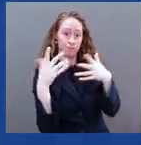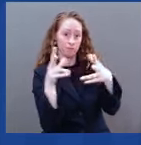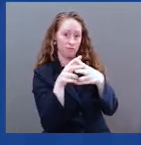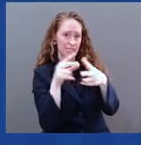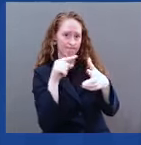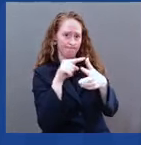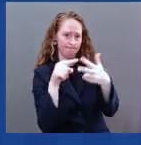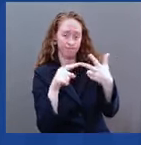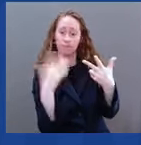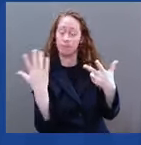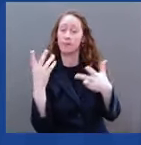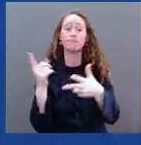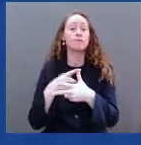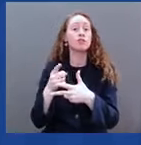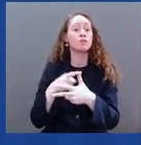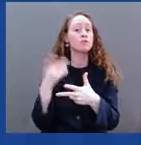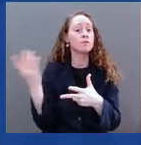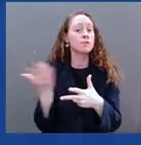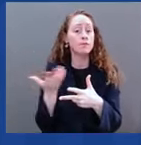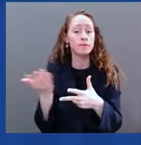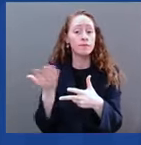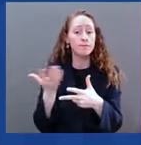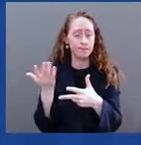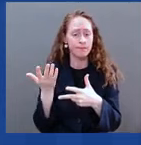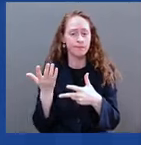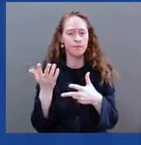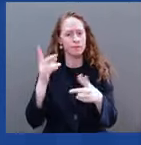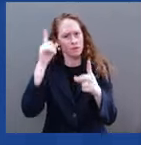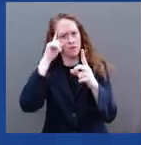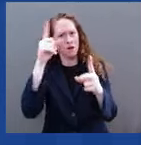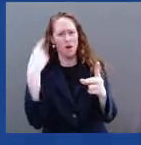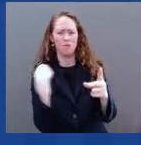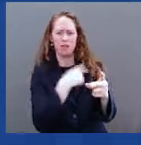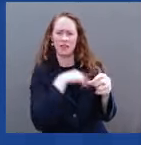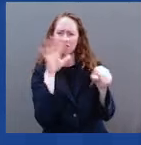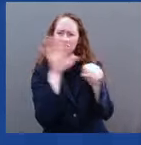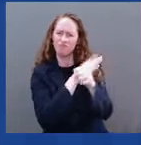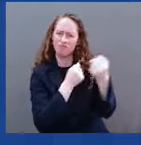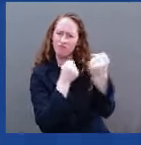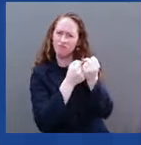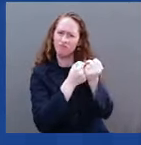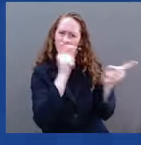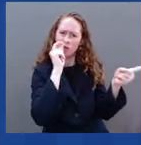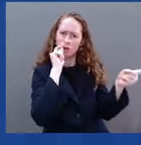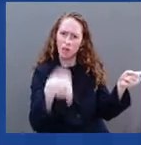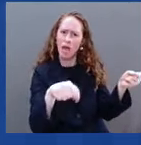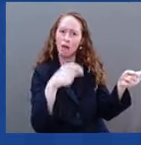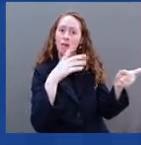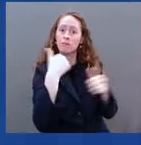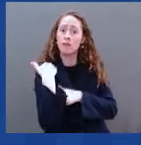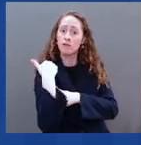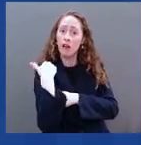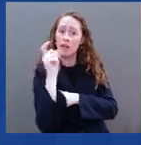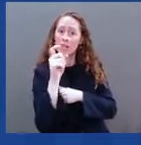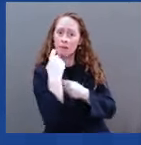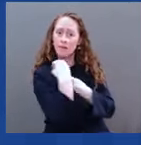Ukraine with military and humanitarian assistance. Second was to impose